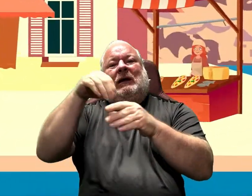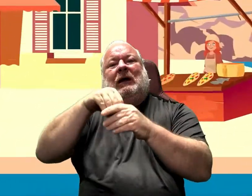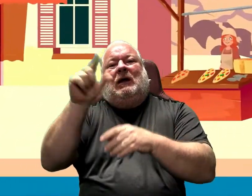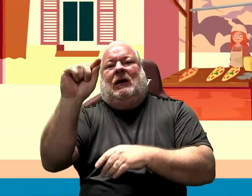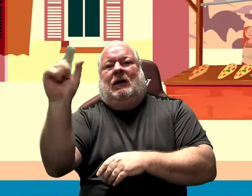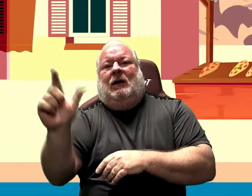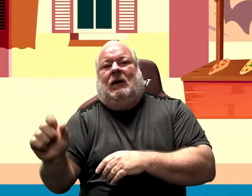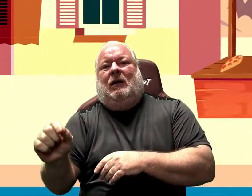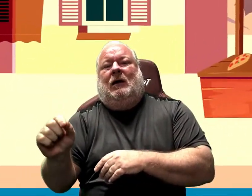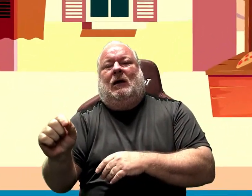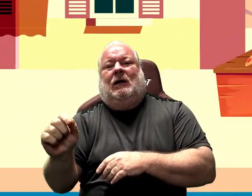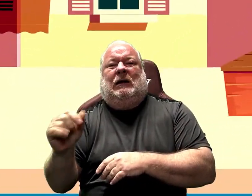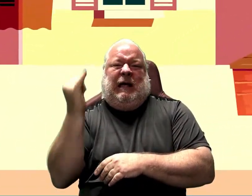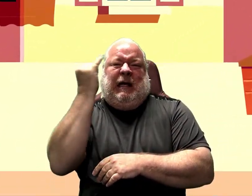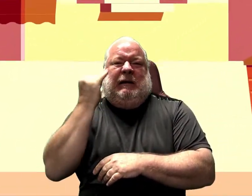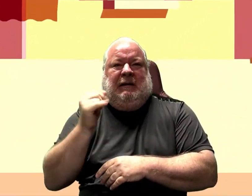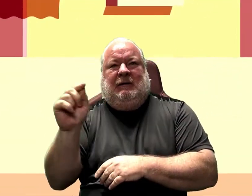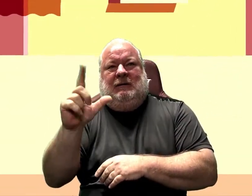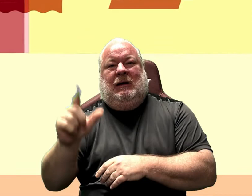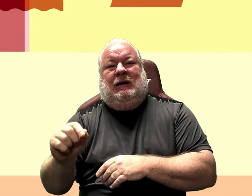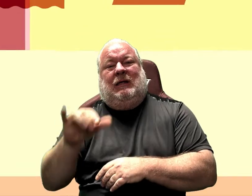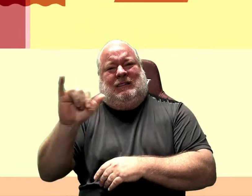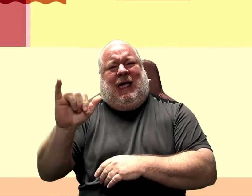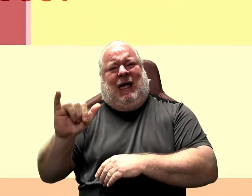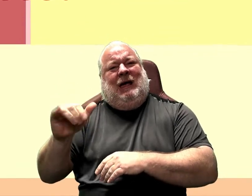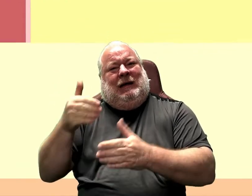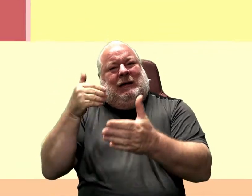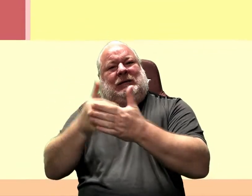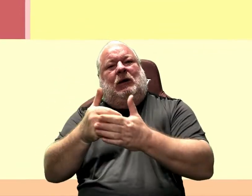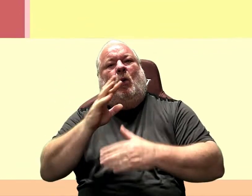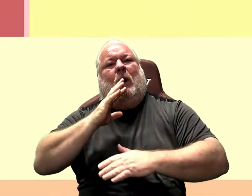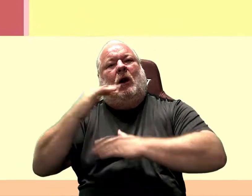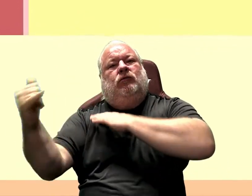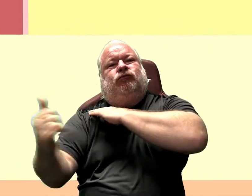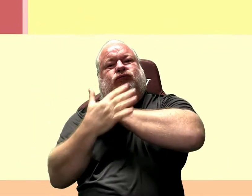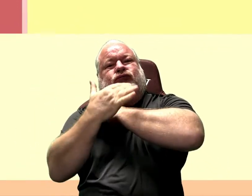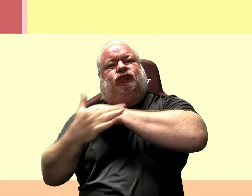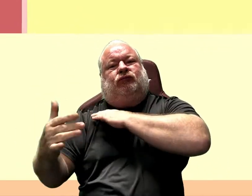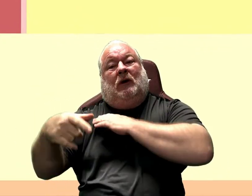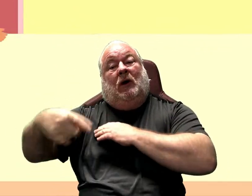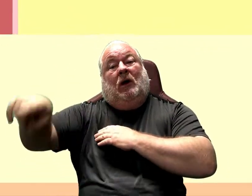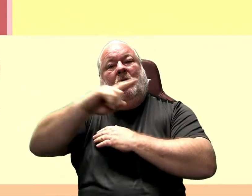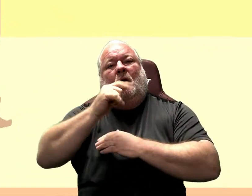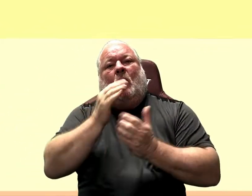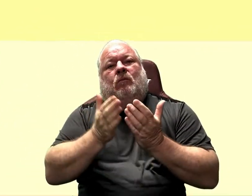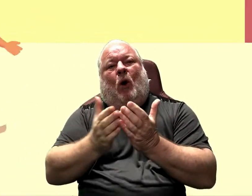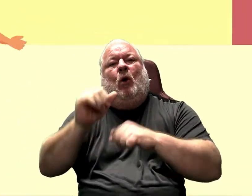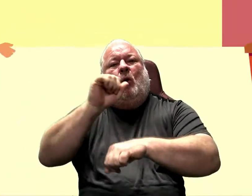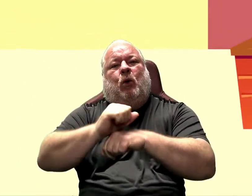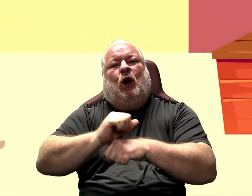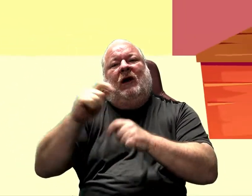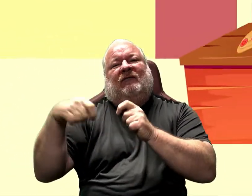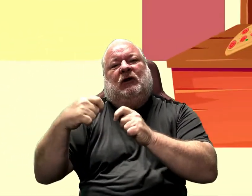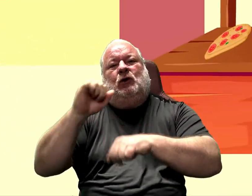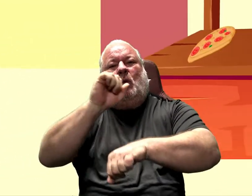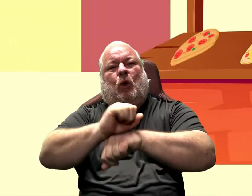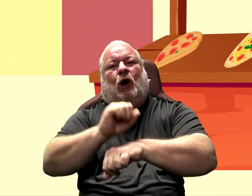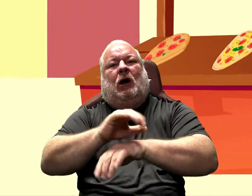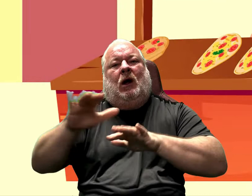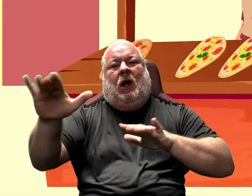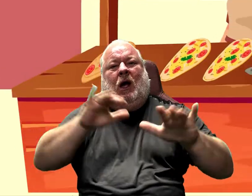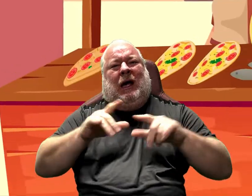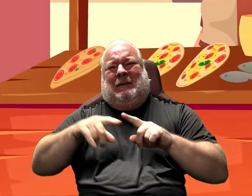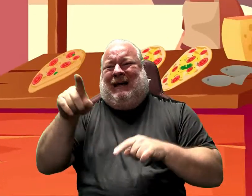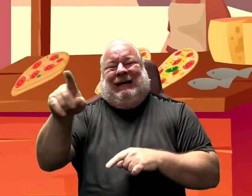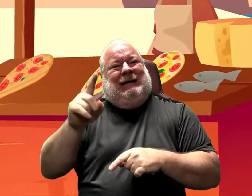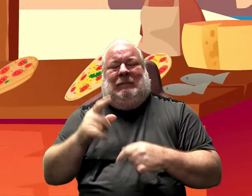the 1500s. It was a coastal city chock full of blue-collar workers who needed something cheap, quick, and tasty